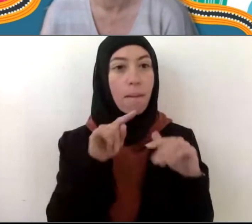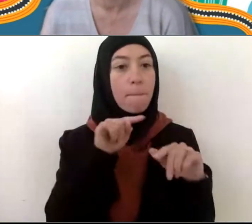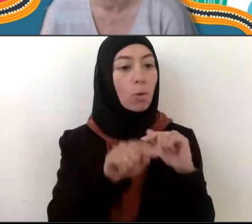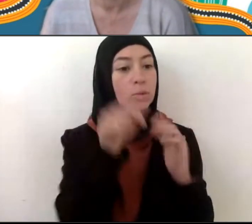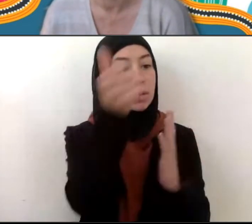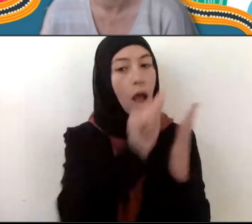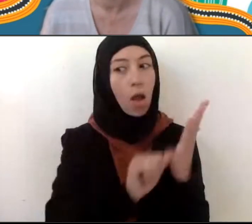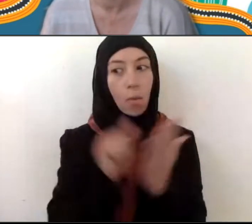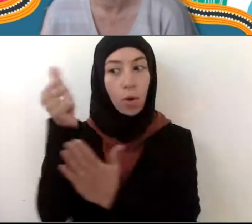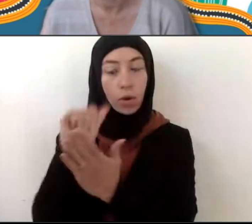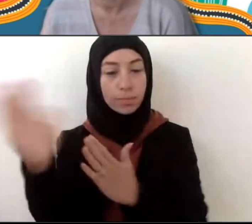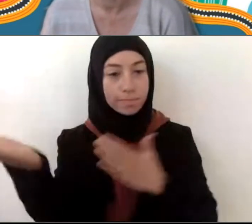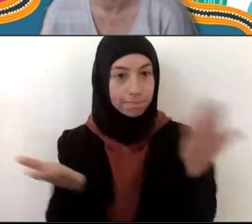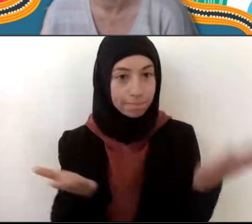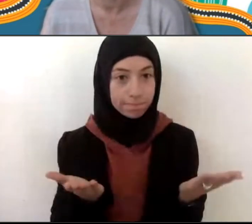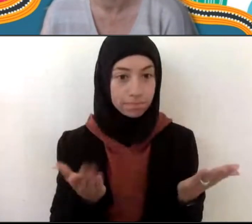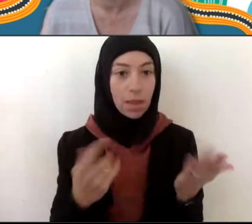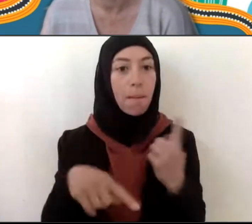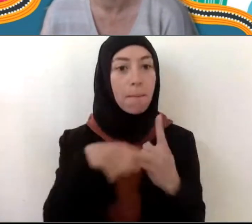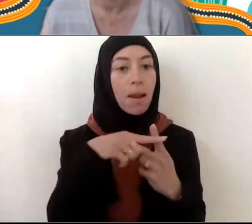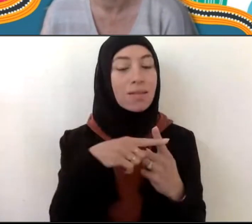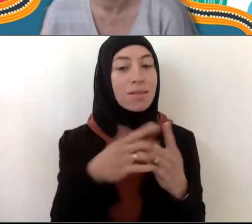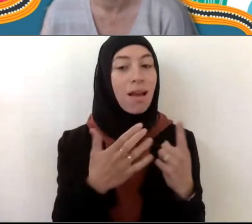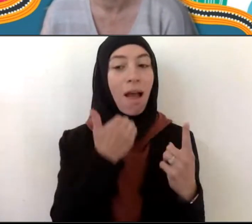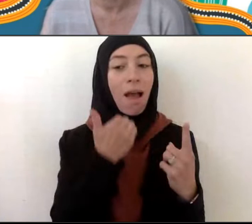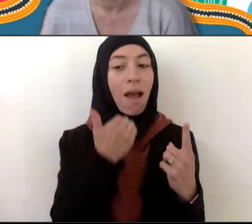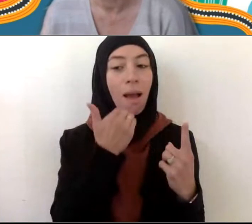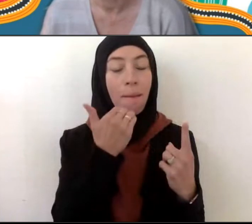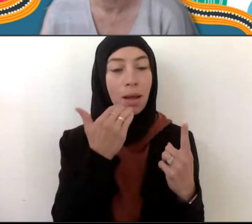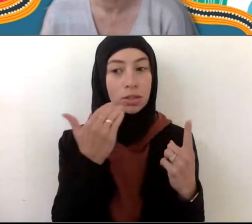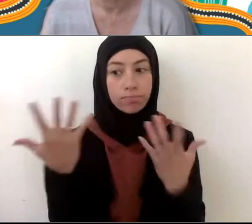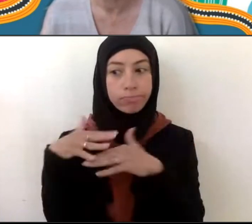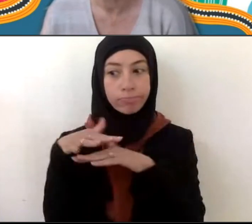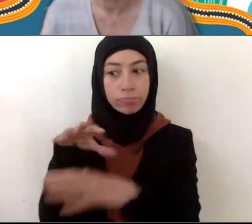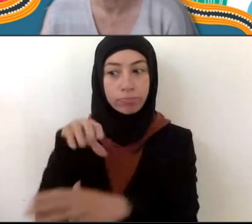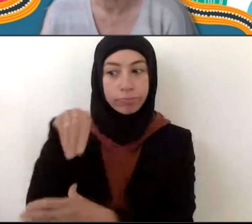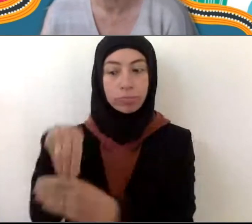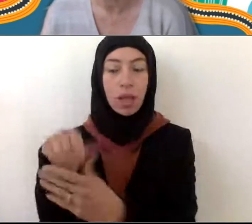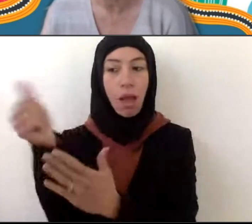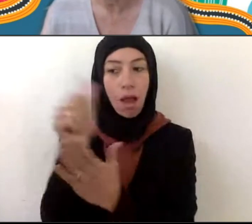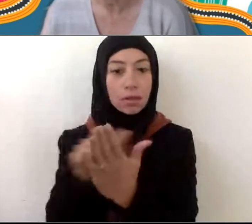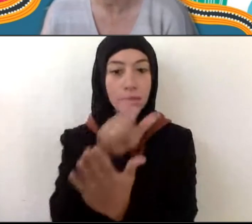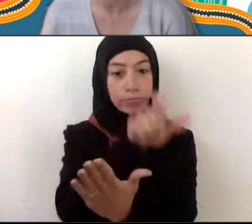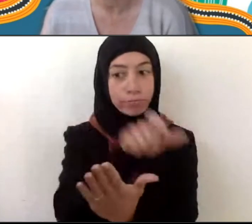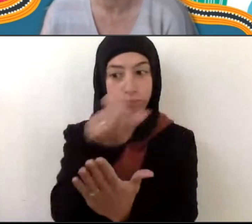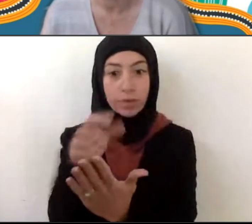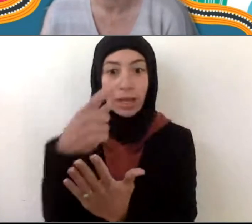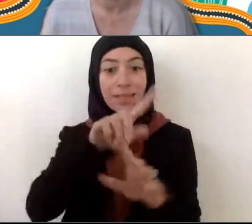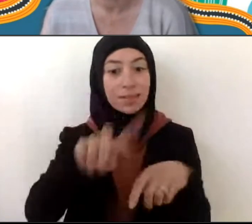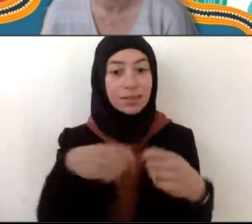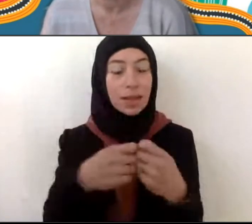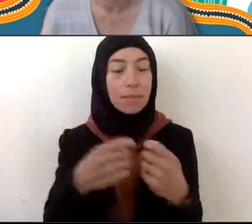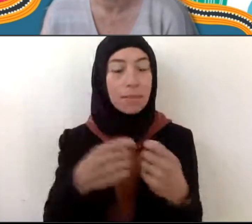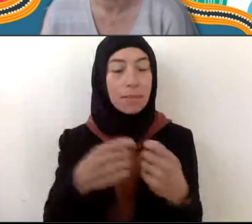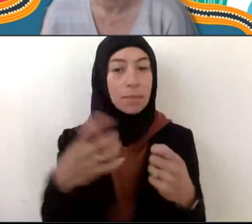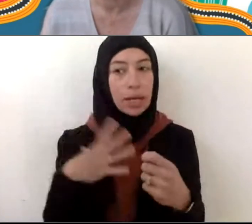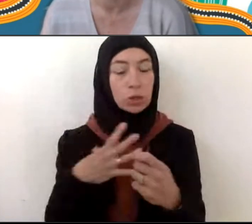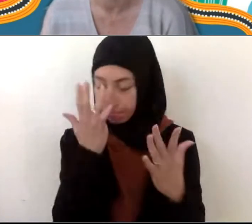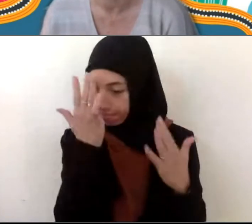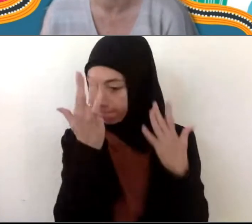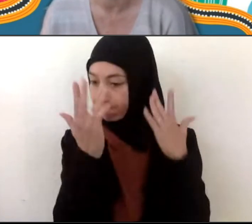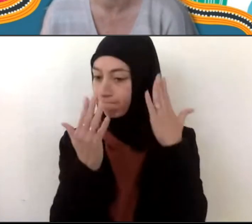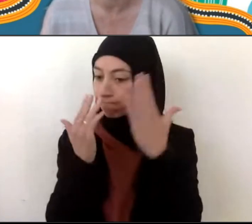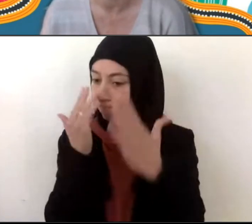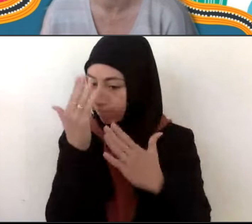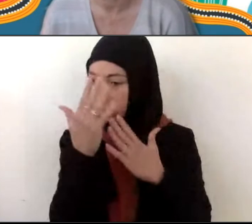also because of the amount of integration that most artists and artist teams need to undertake with the rest of the